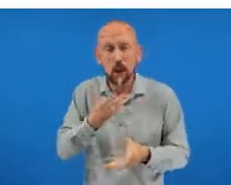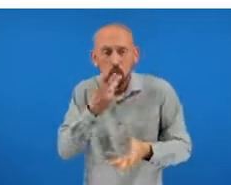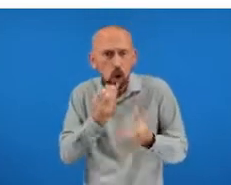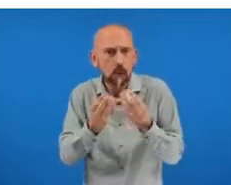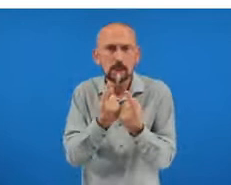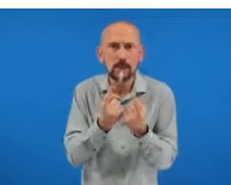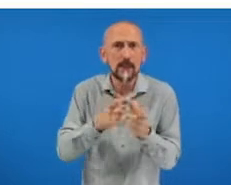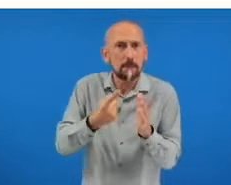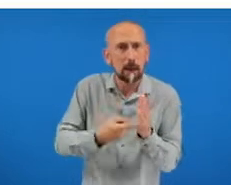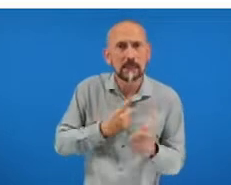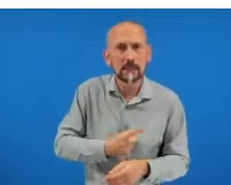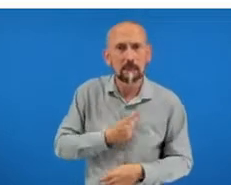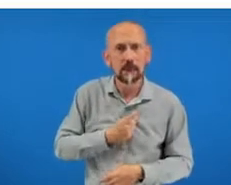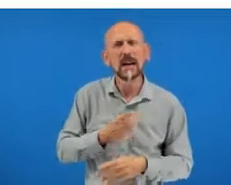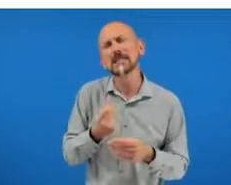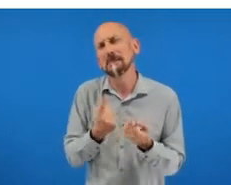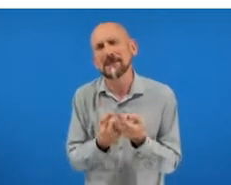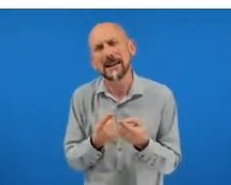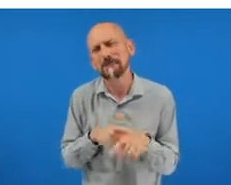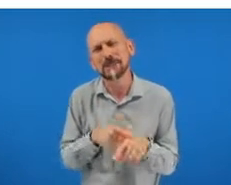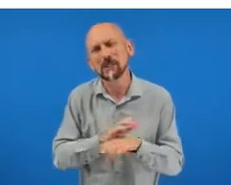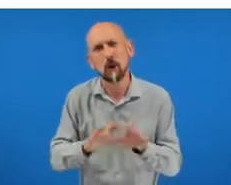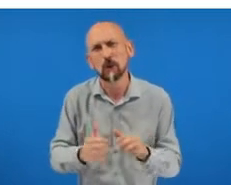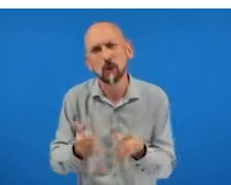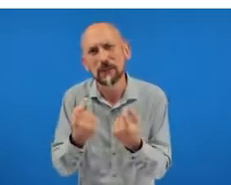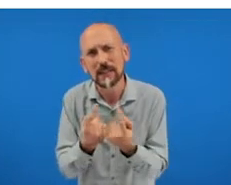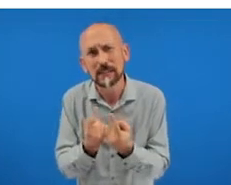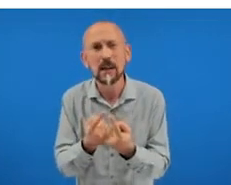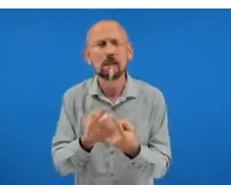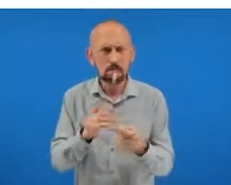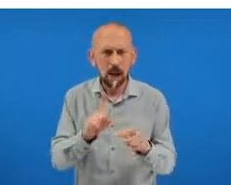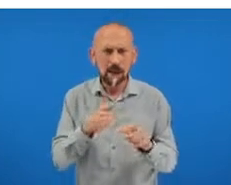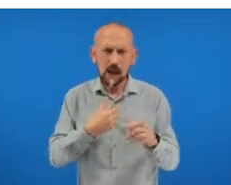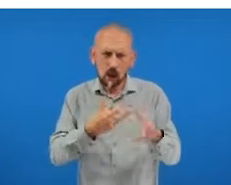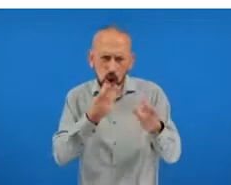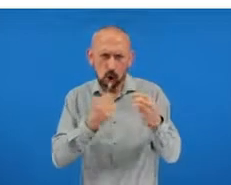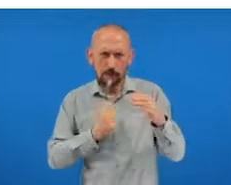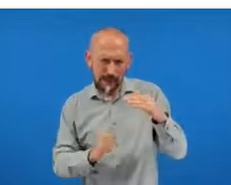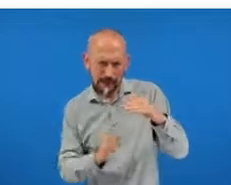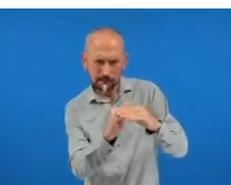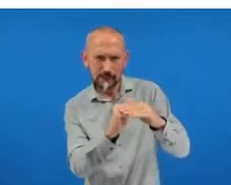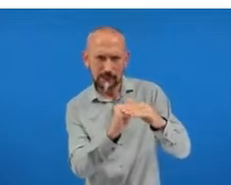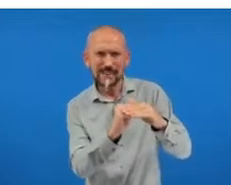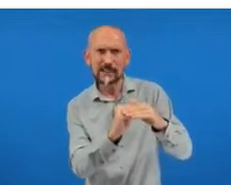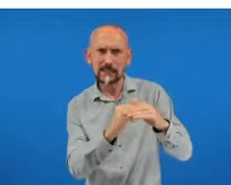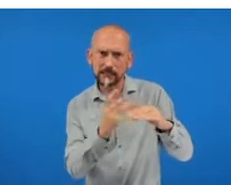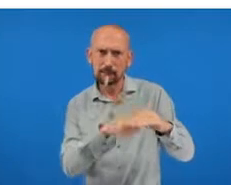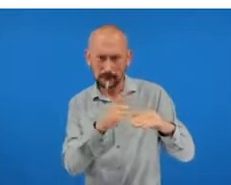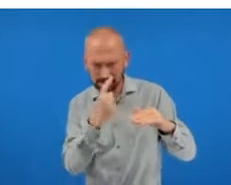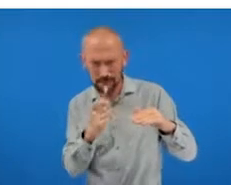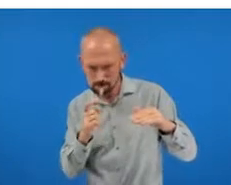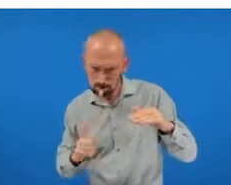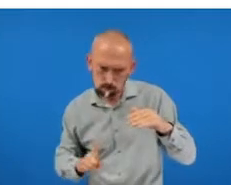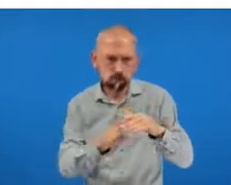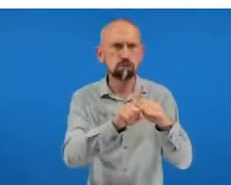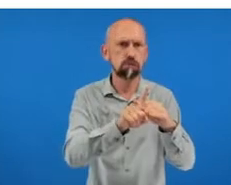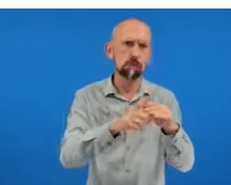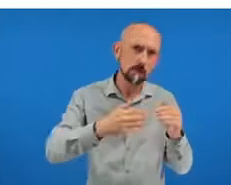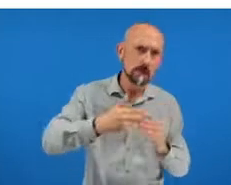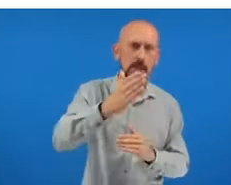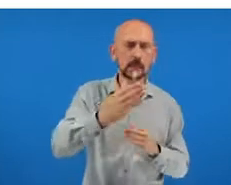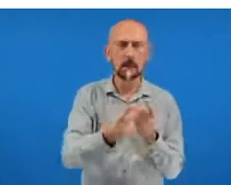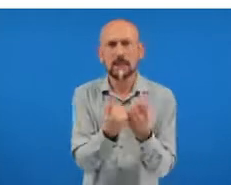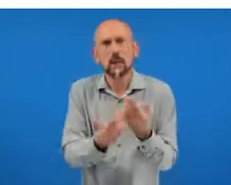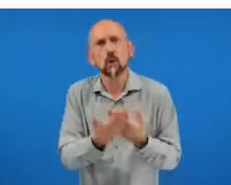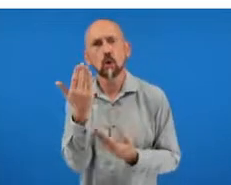my limits and I sometimes surpass them and I do something new. So it's about being able to find the best in yourself and